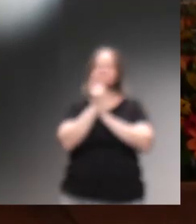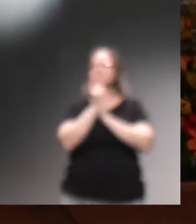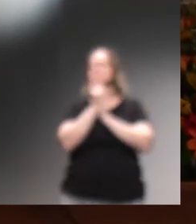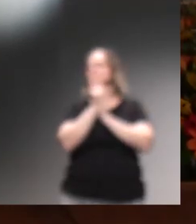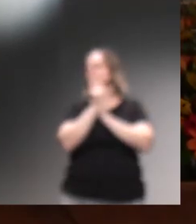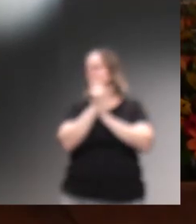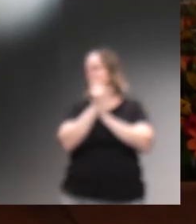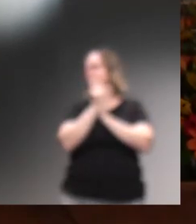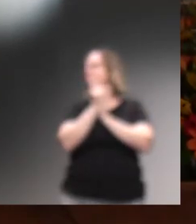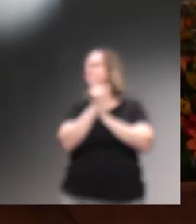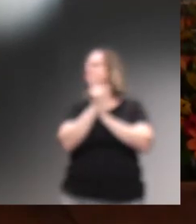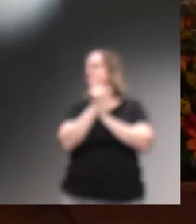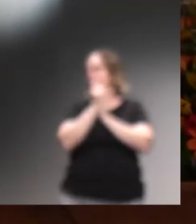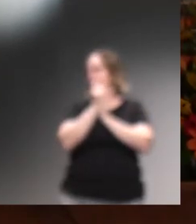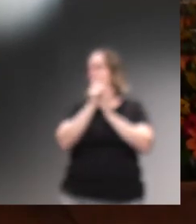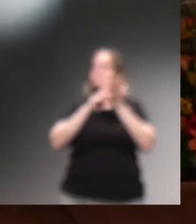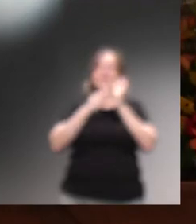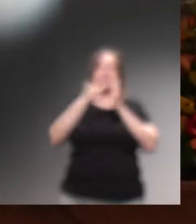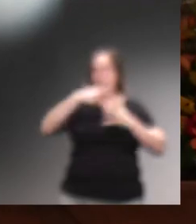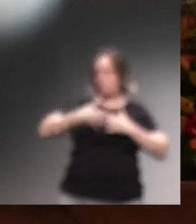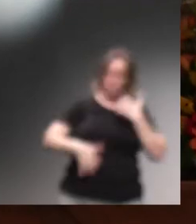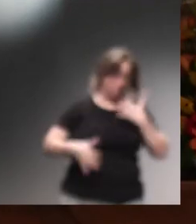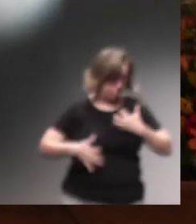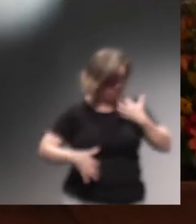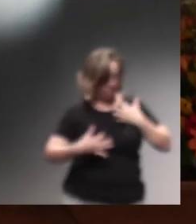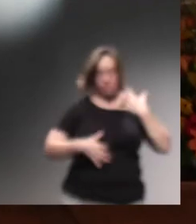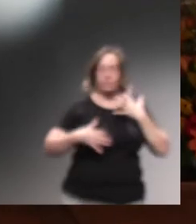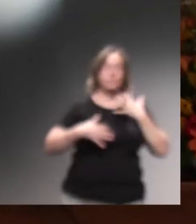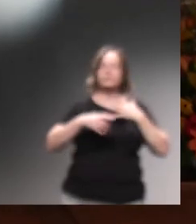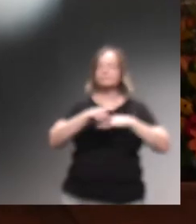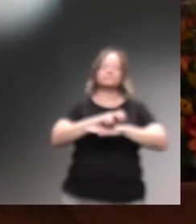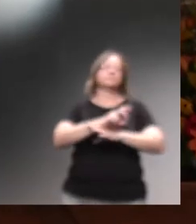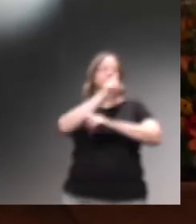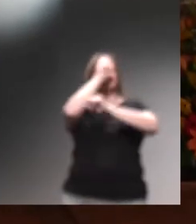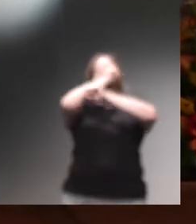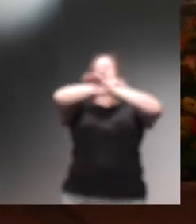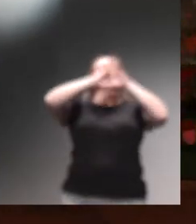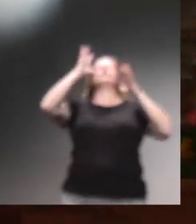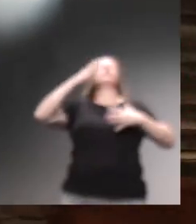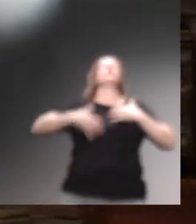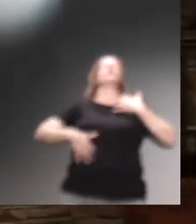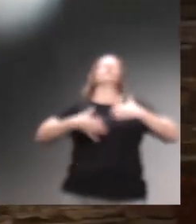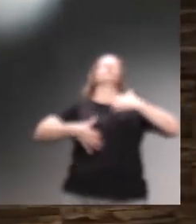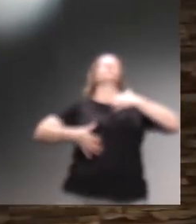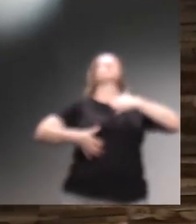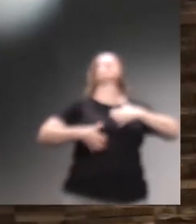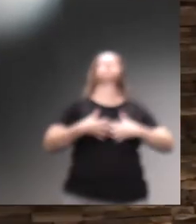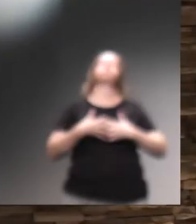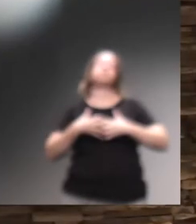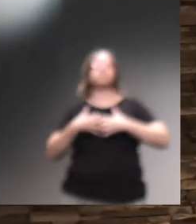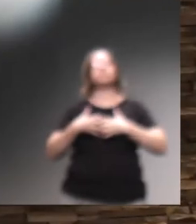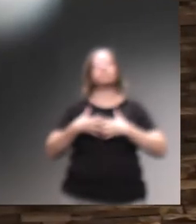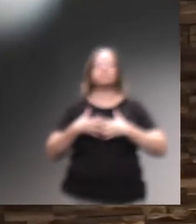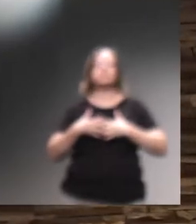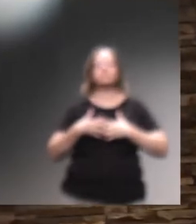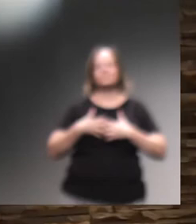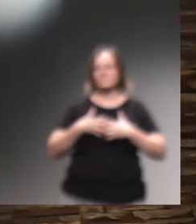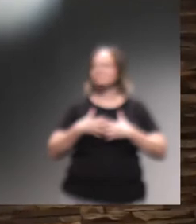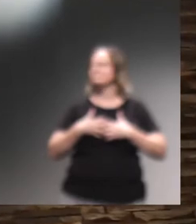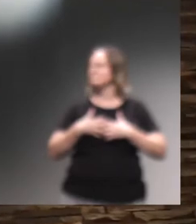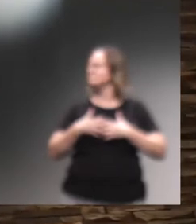And allow that to reset you, to recenter you. See, these quick little tune-ups are available to you whenever you want